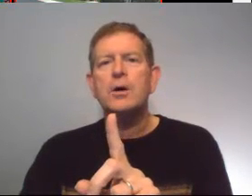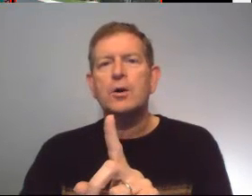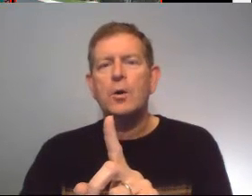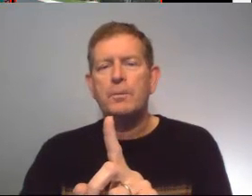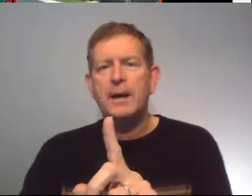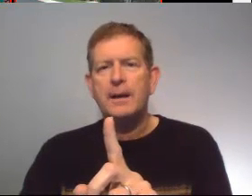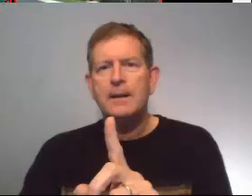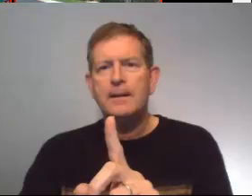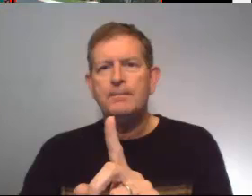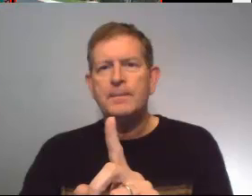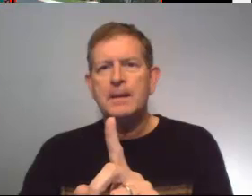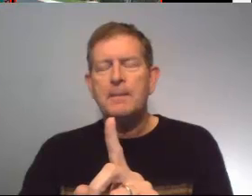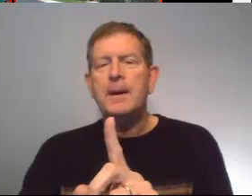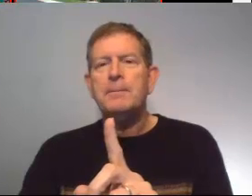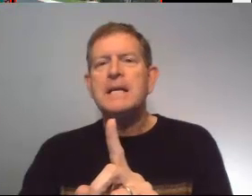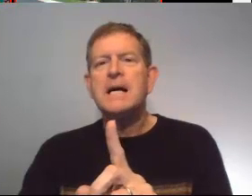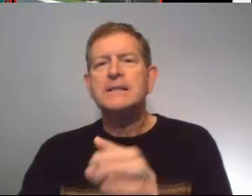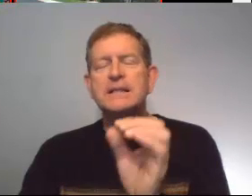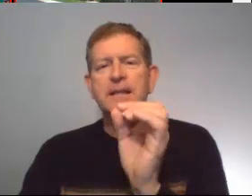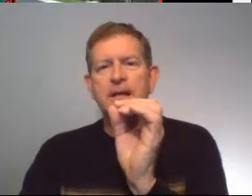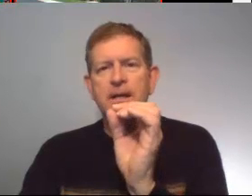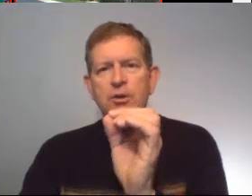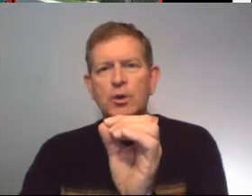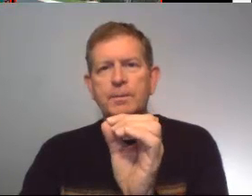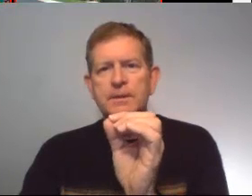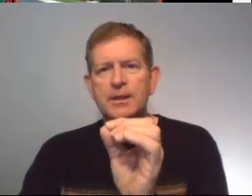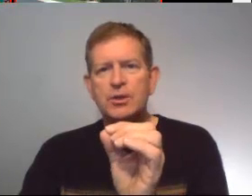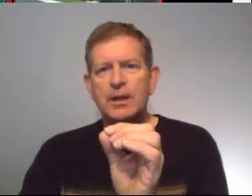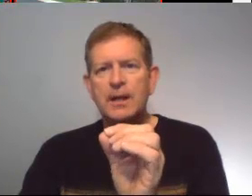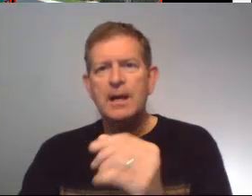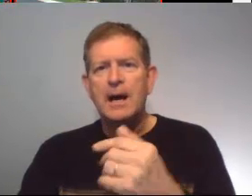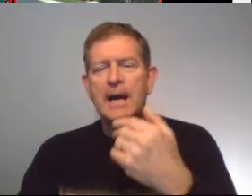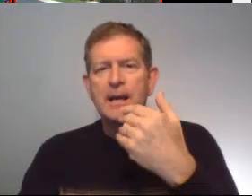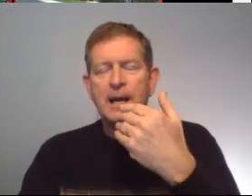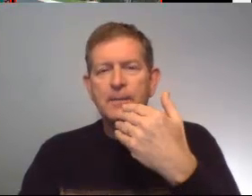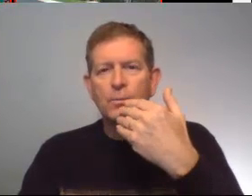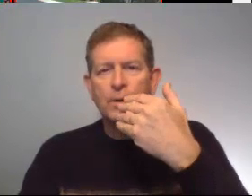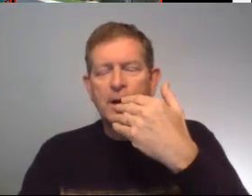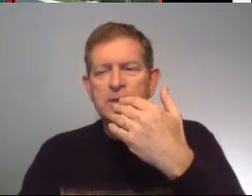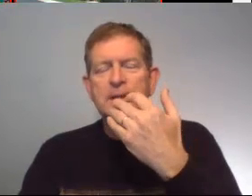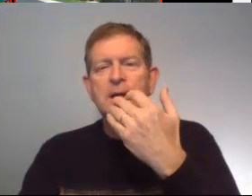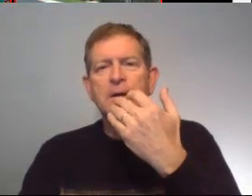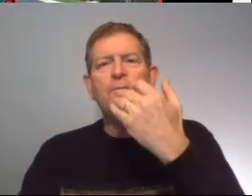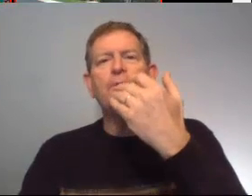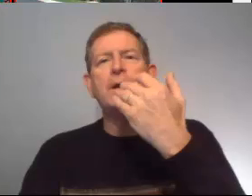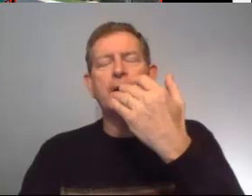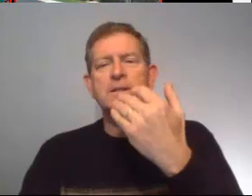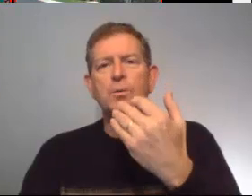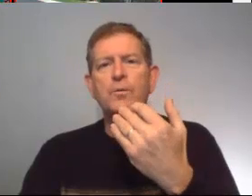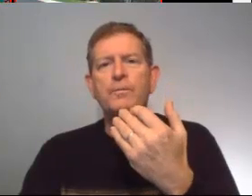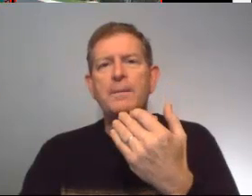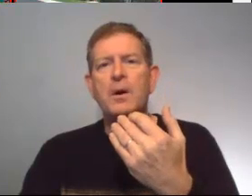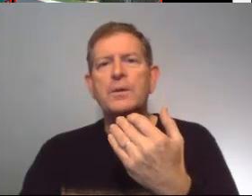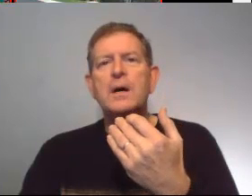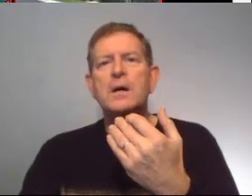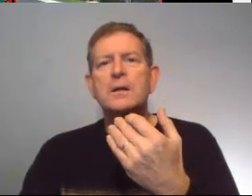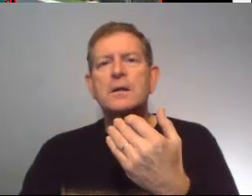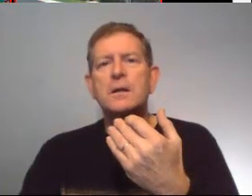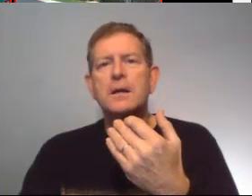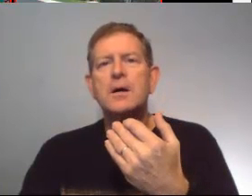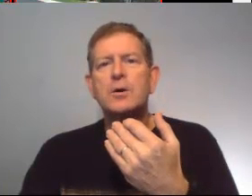the word ropa. But because it's in the initial position, I cause my tongue to flutter against the roof of my